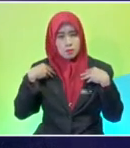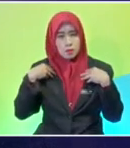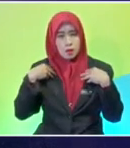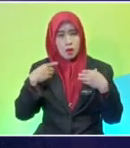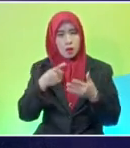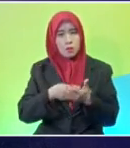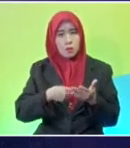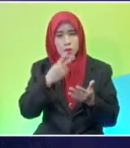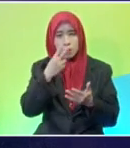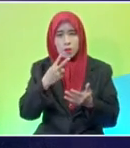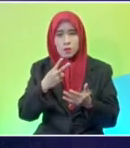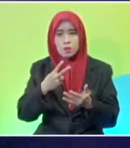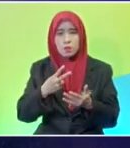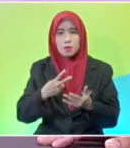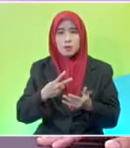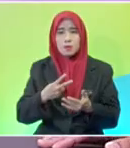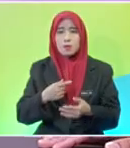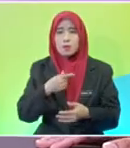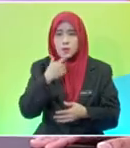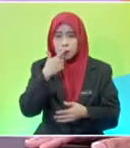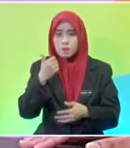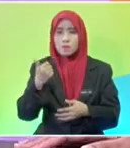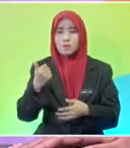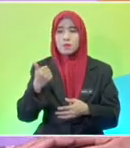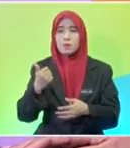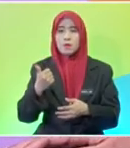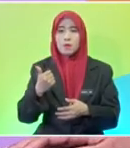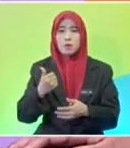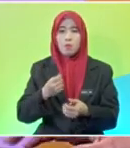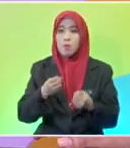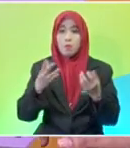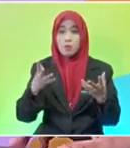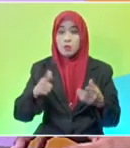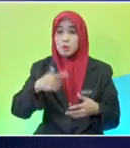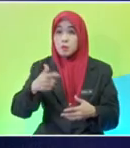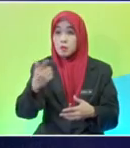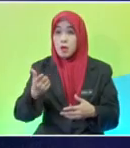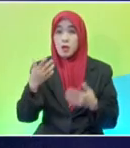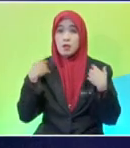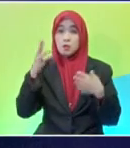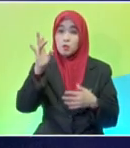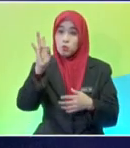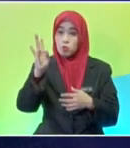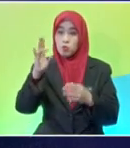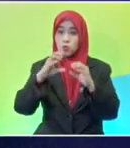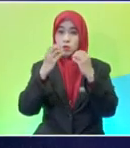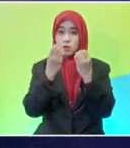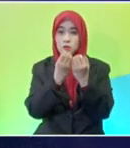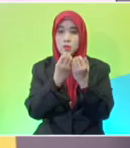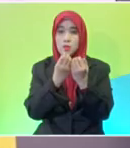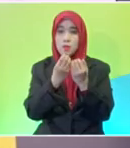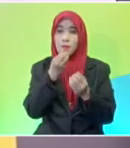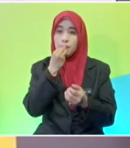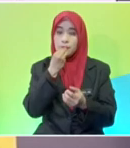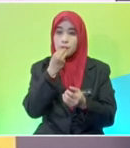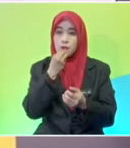look so appetizing. Yeah, it has. It contains 7 classes of food here, dear. 7 classes of food? Healthy food? Yes. Can I know more